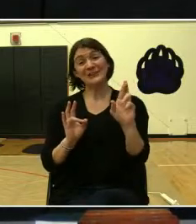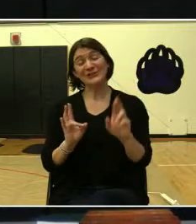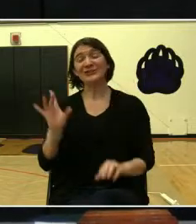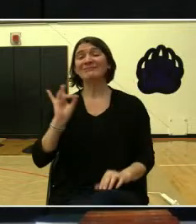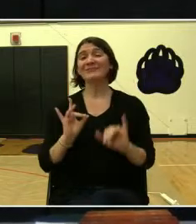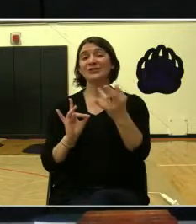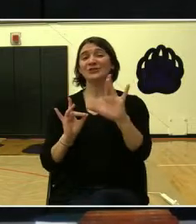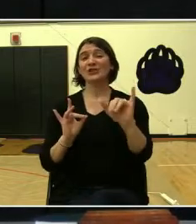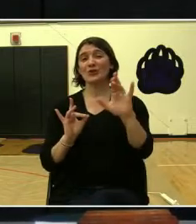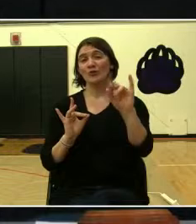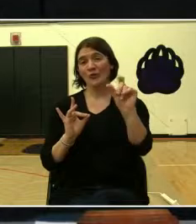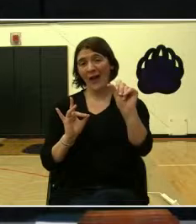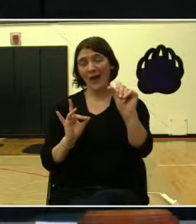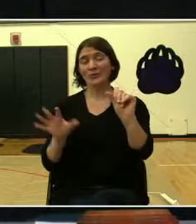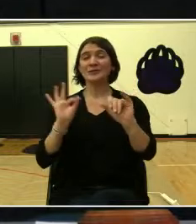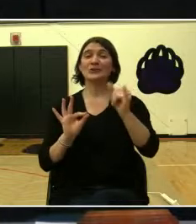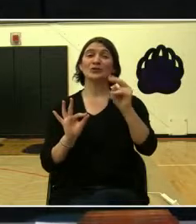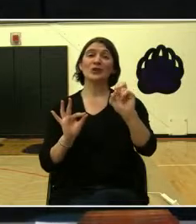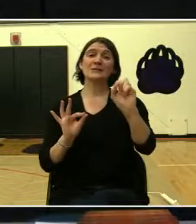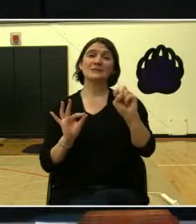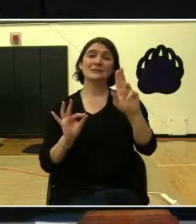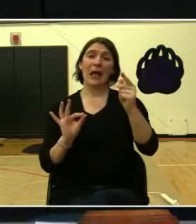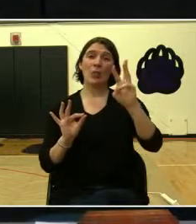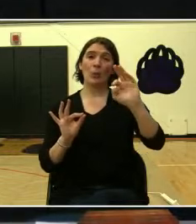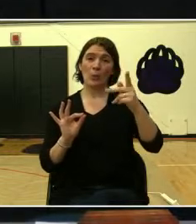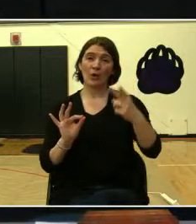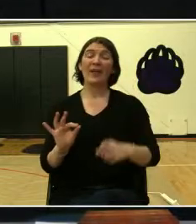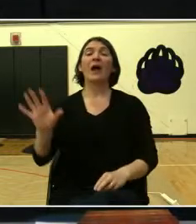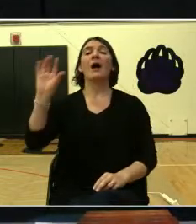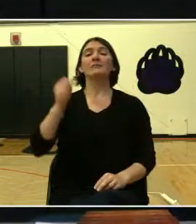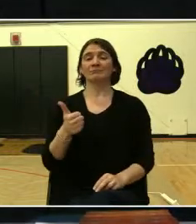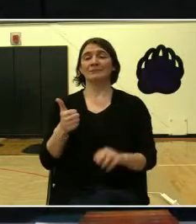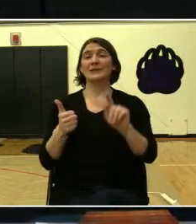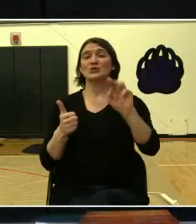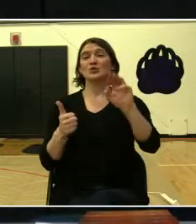rounds Jane Southworth and steuart